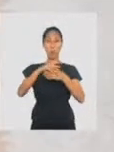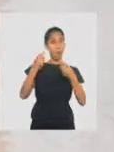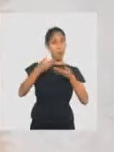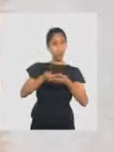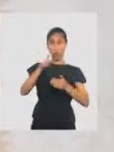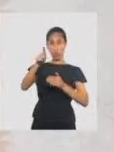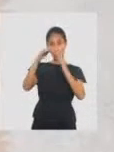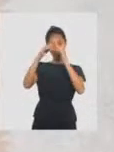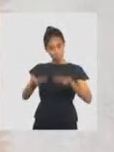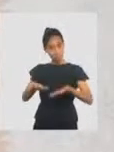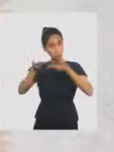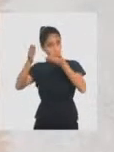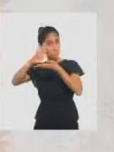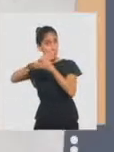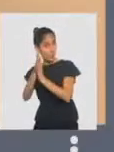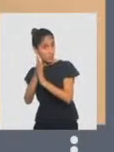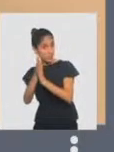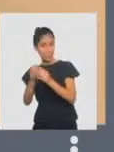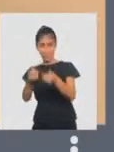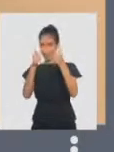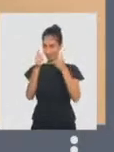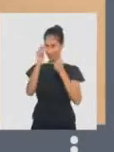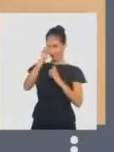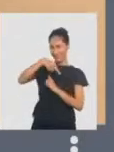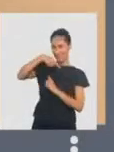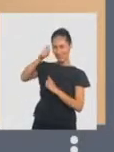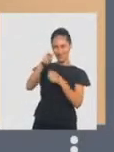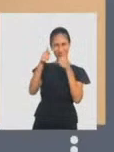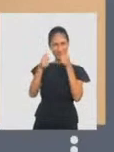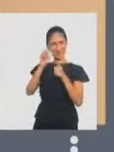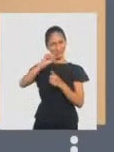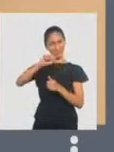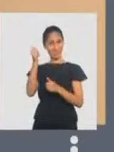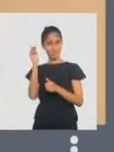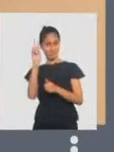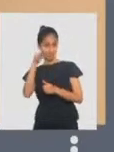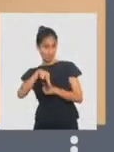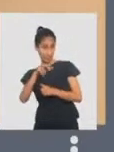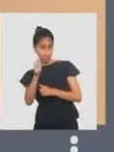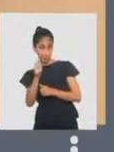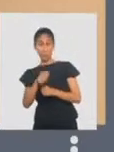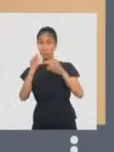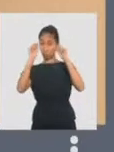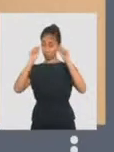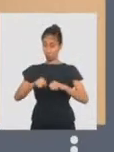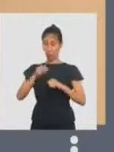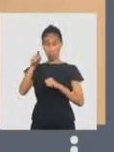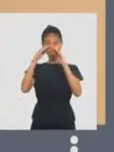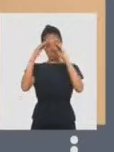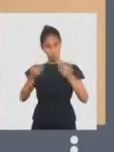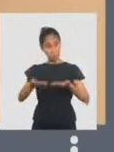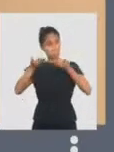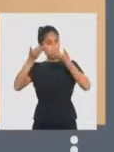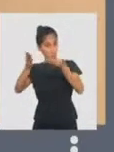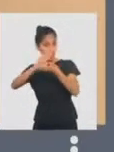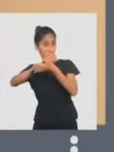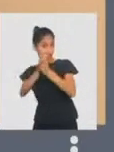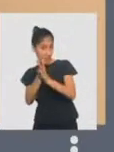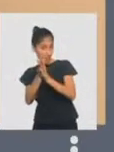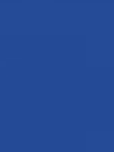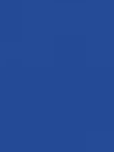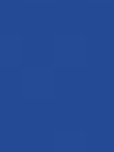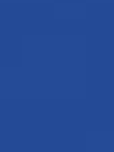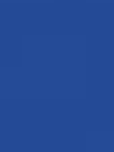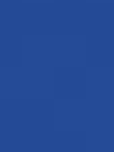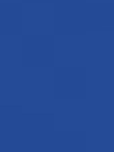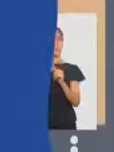Sorry, Yari, you couldn't finish. Very good, Sarina. The phrase is free delivery. You have a